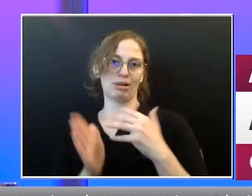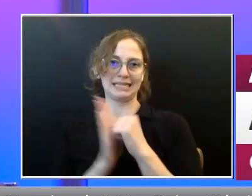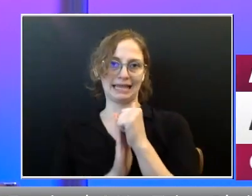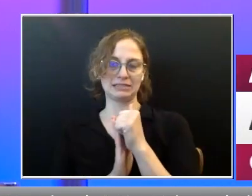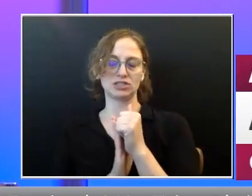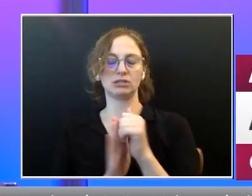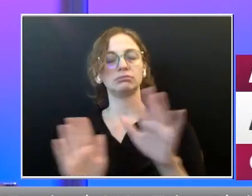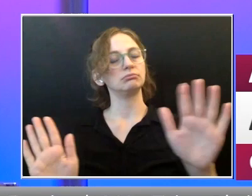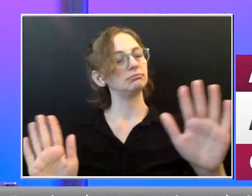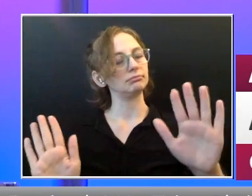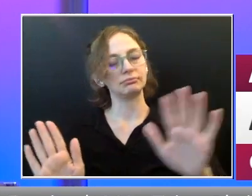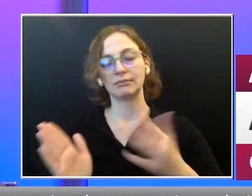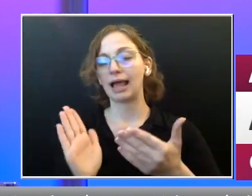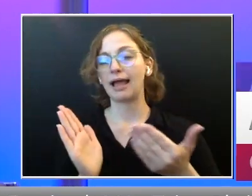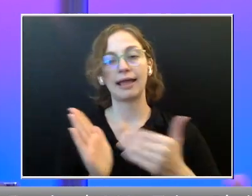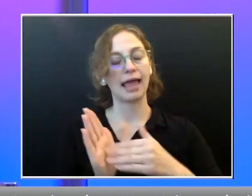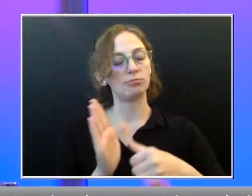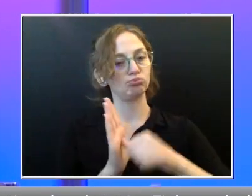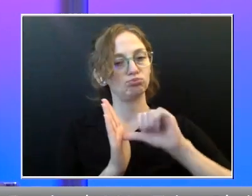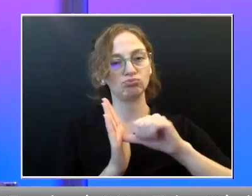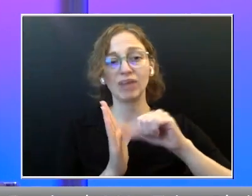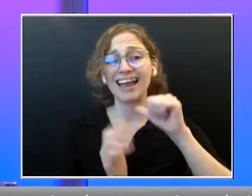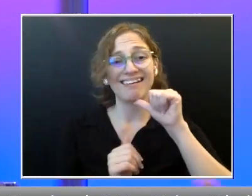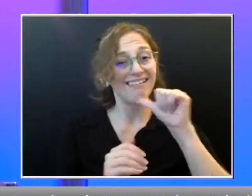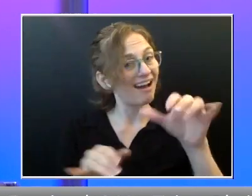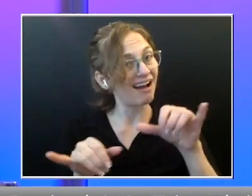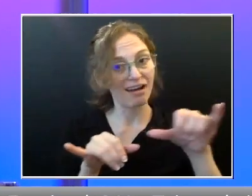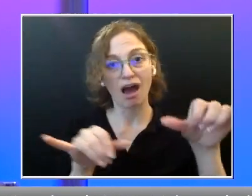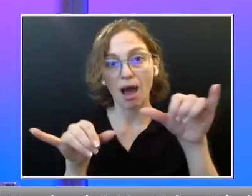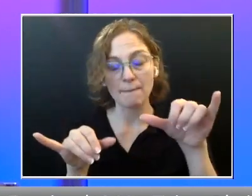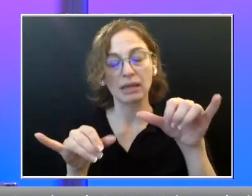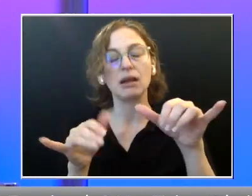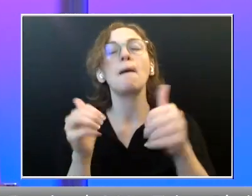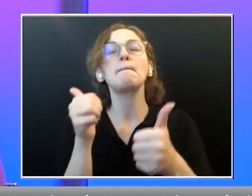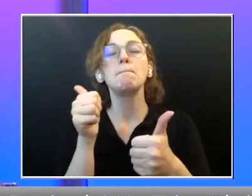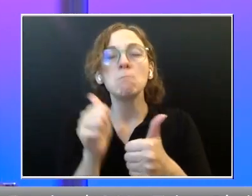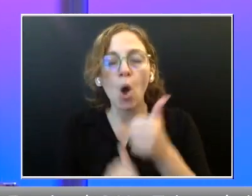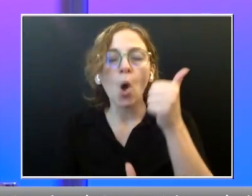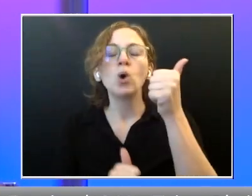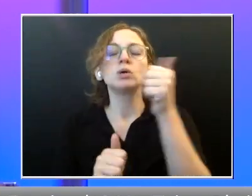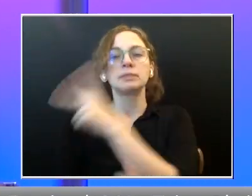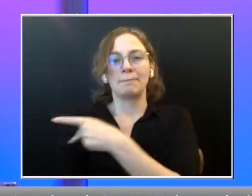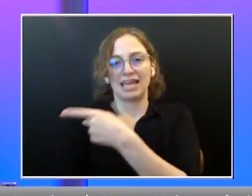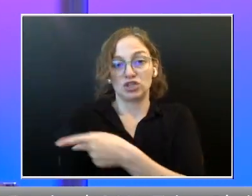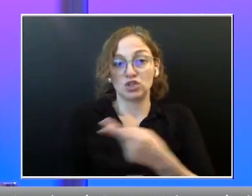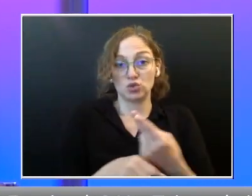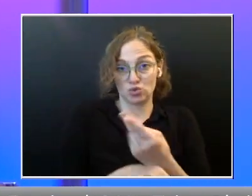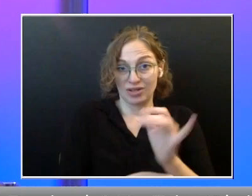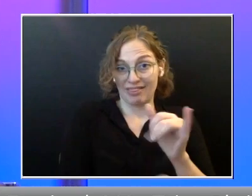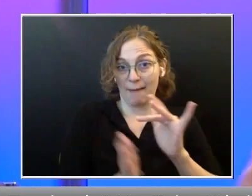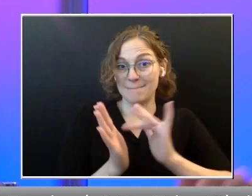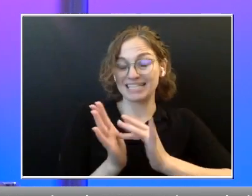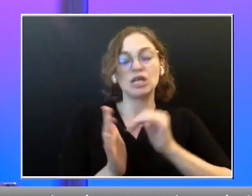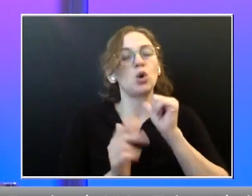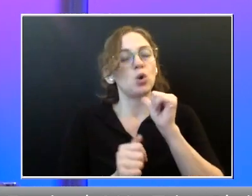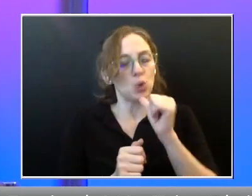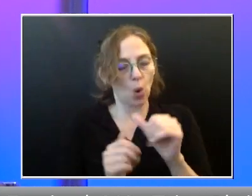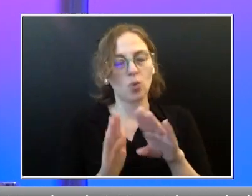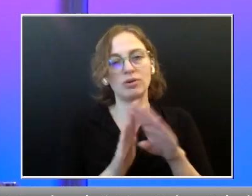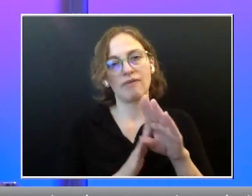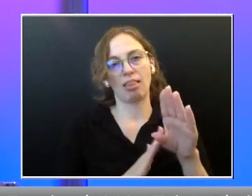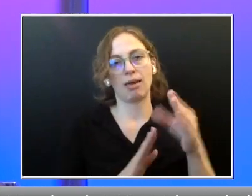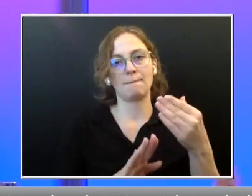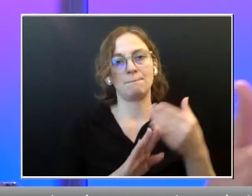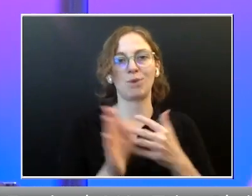overwhelming majority of patients taking tamoxifen do not develop precancerous or cancerous cells in the uterus. But we know that the medicine can put you at a